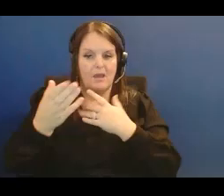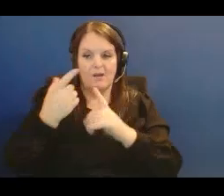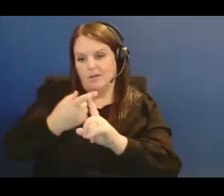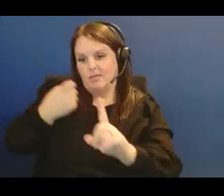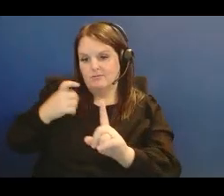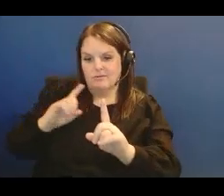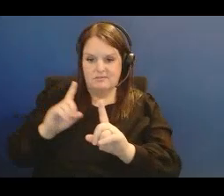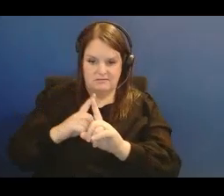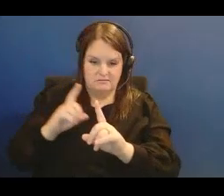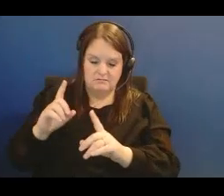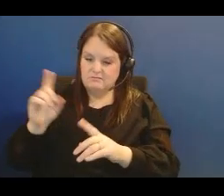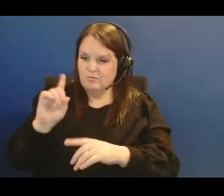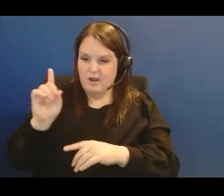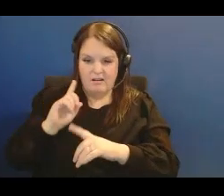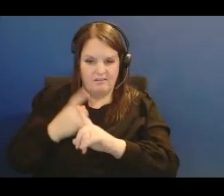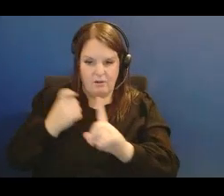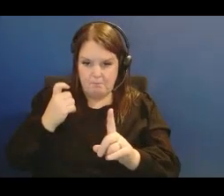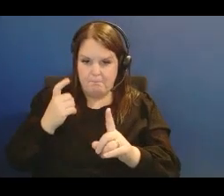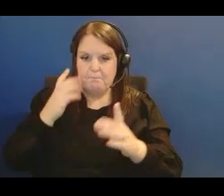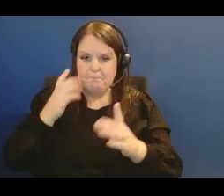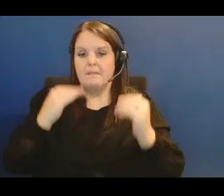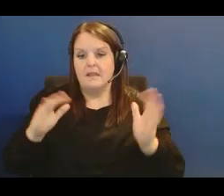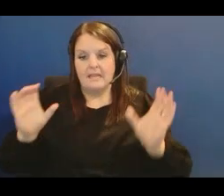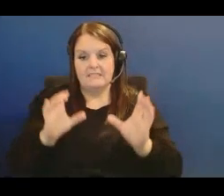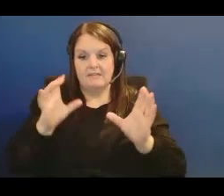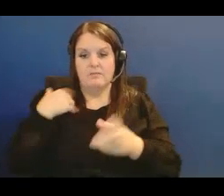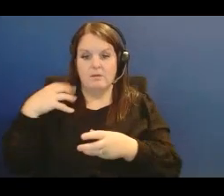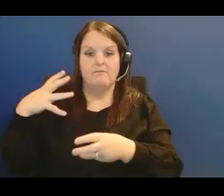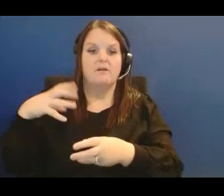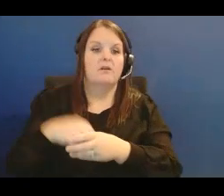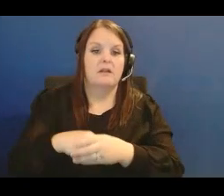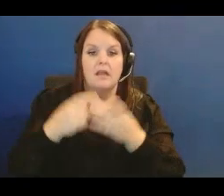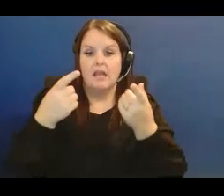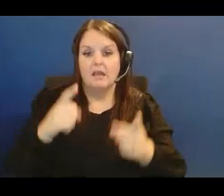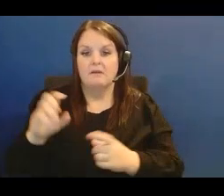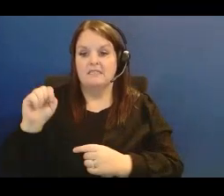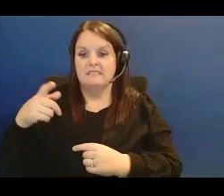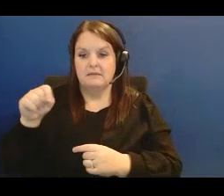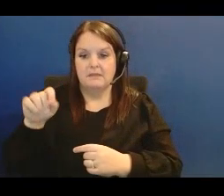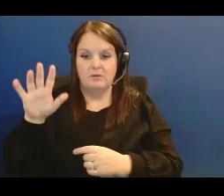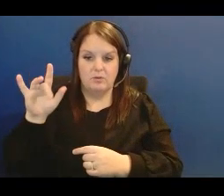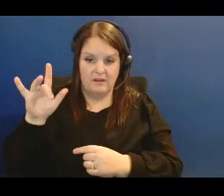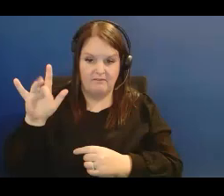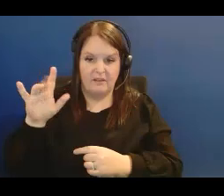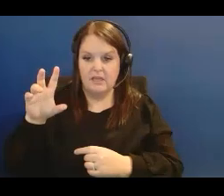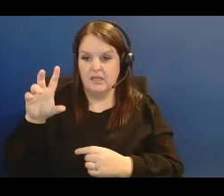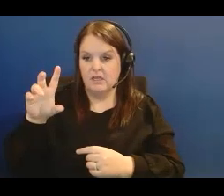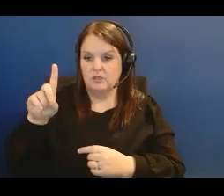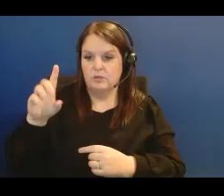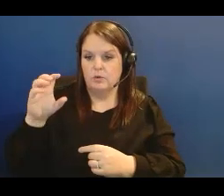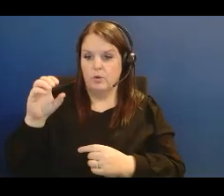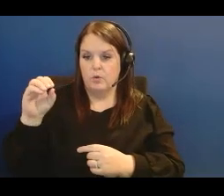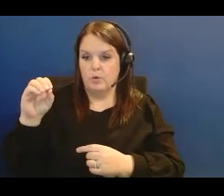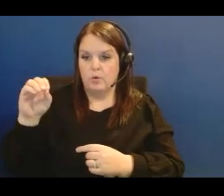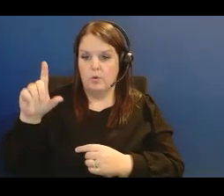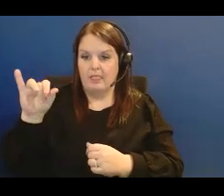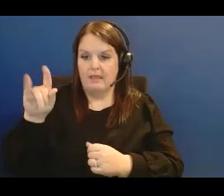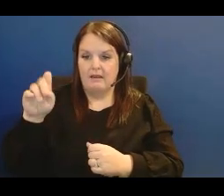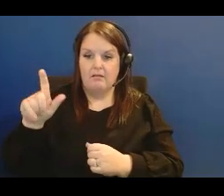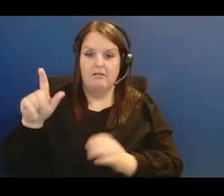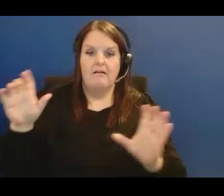we engaged in since we last met with you took place on September 25th at the Doolittle Active Adult